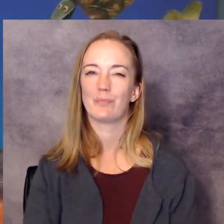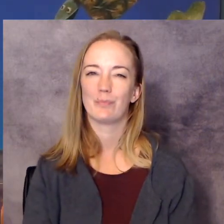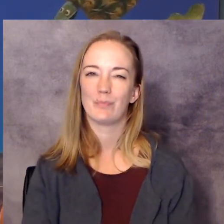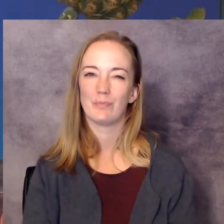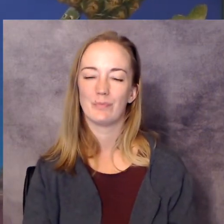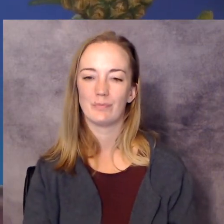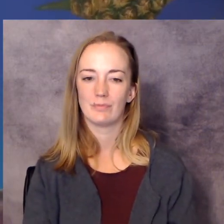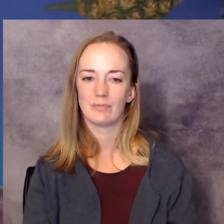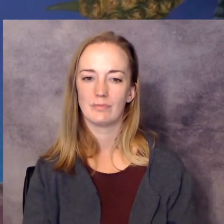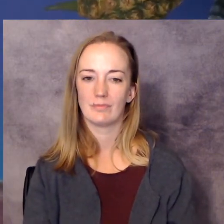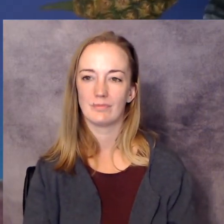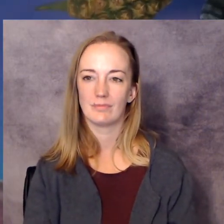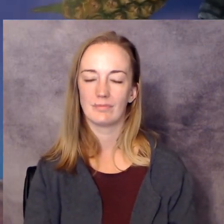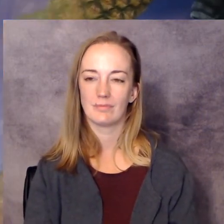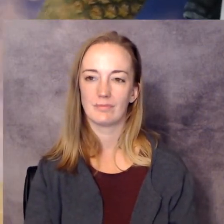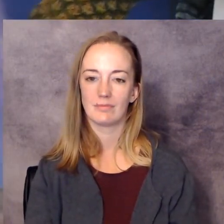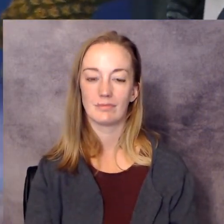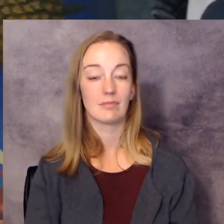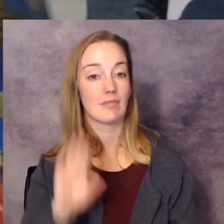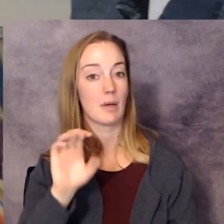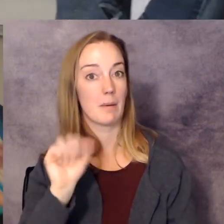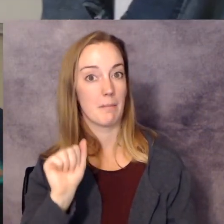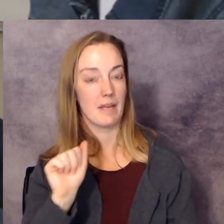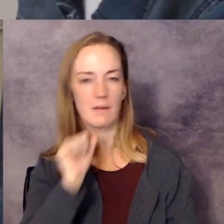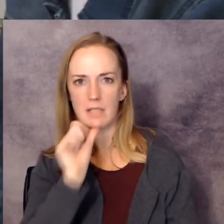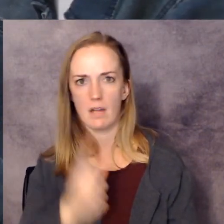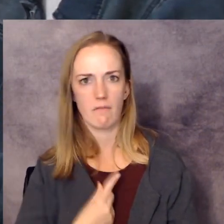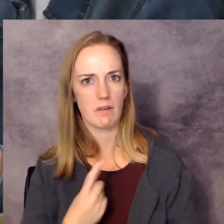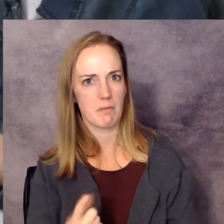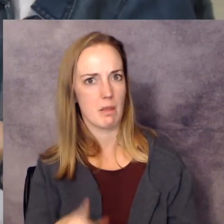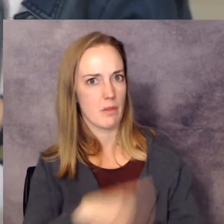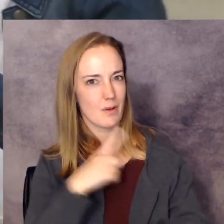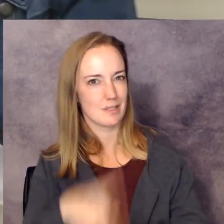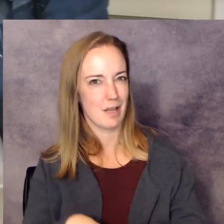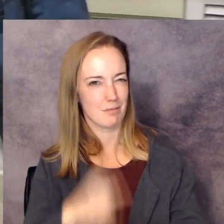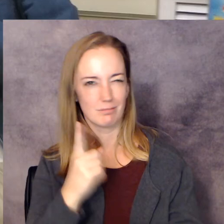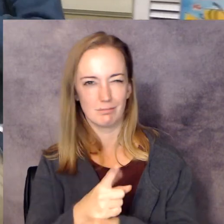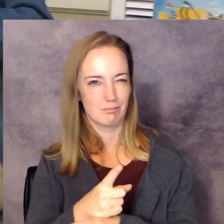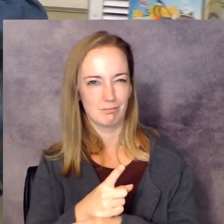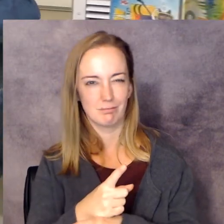you. So Bee wasn't by herself very long, was she?